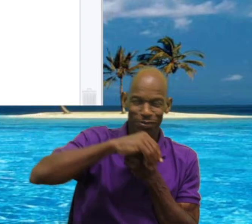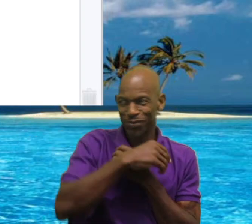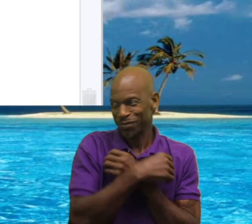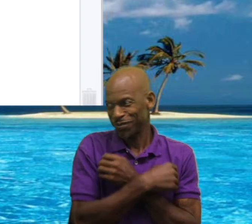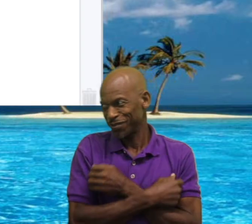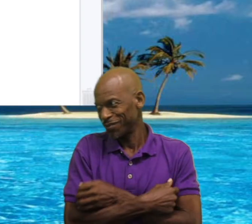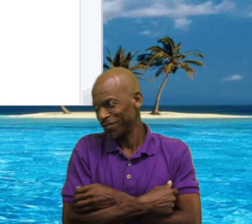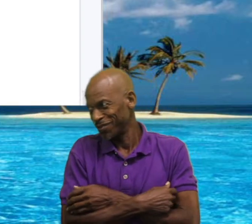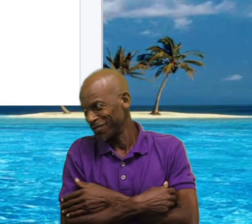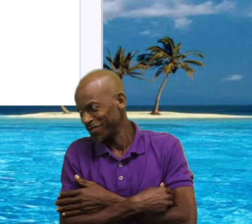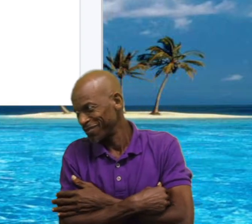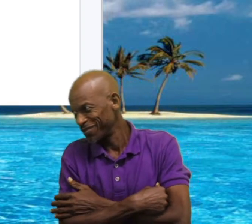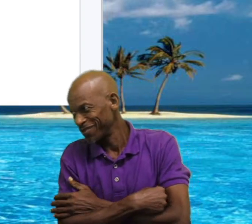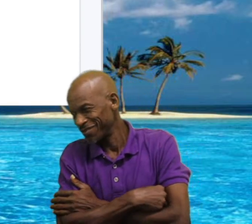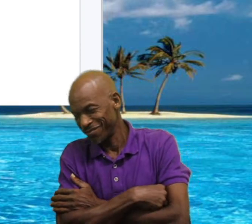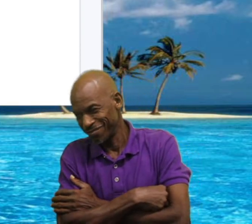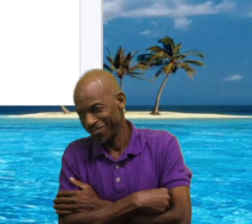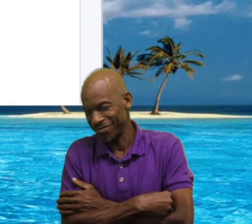The